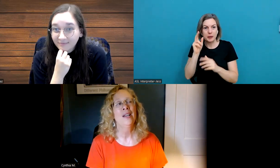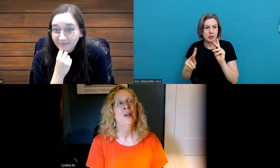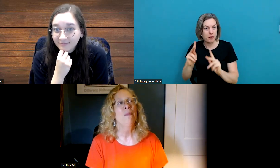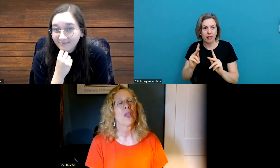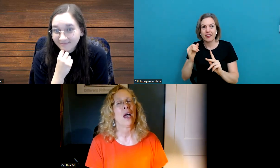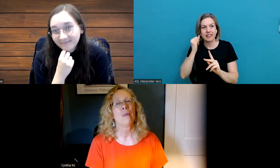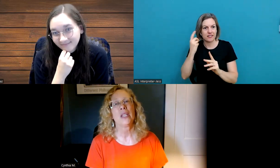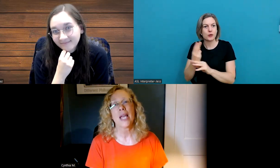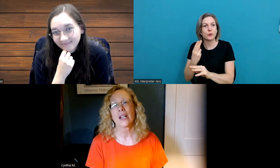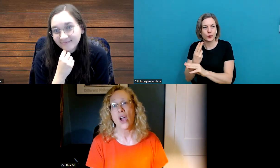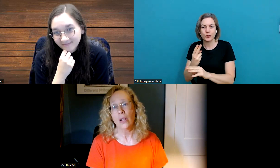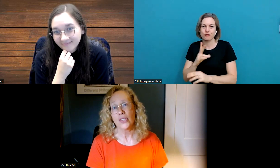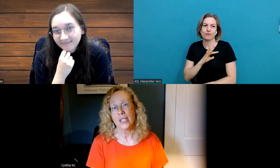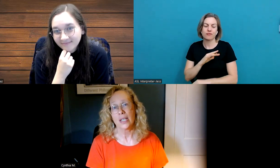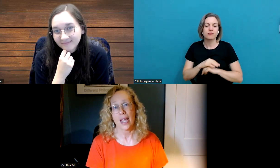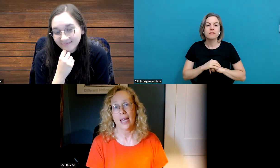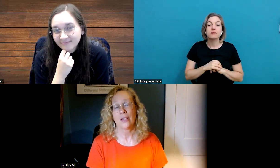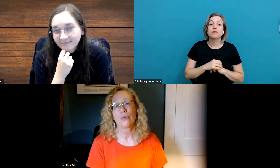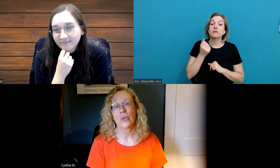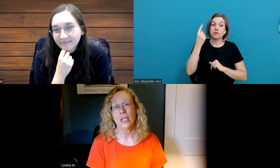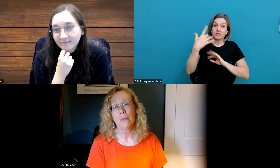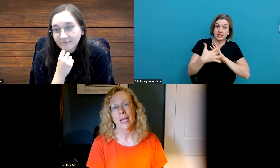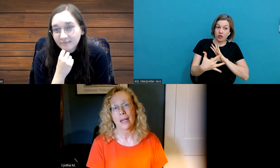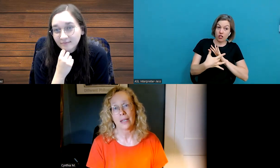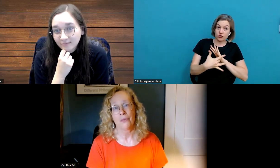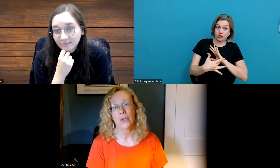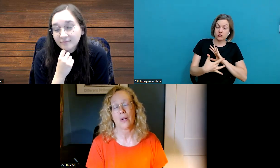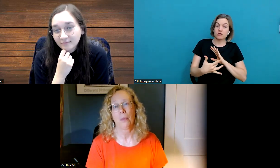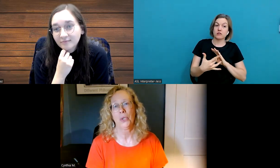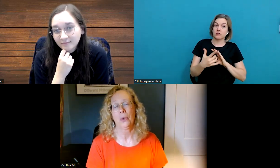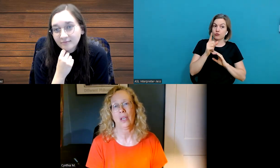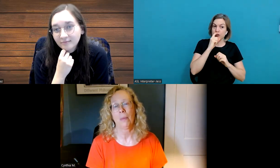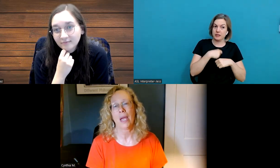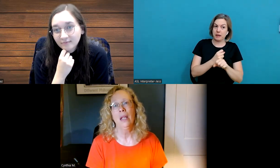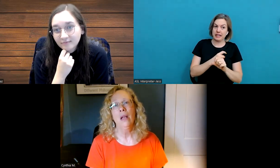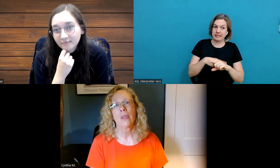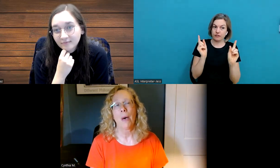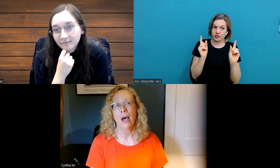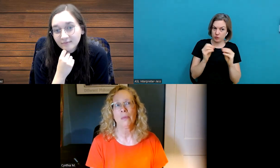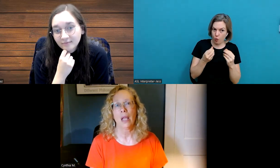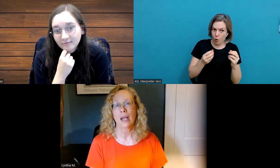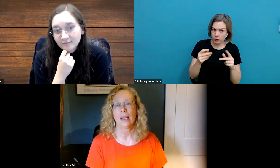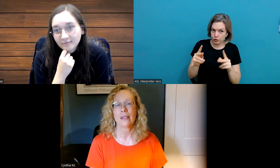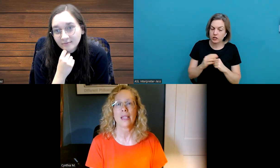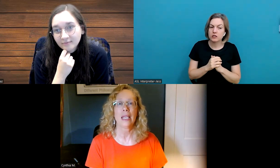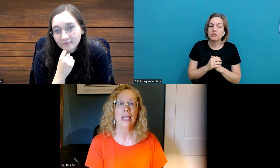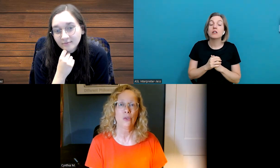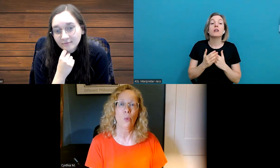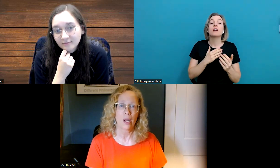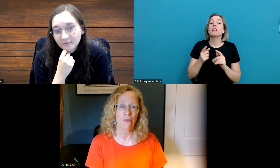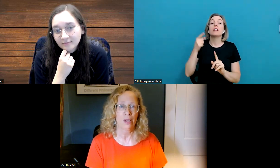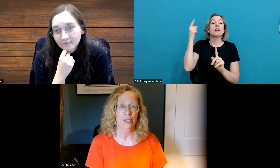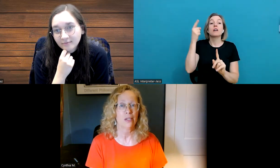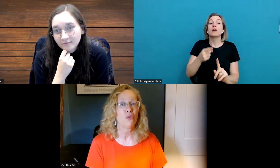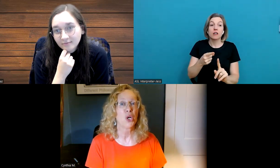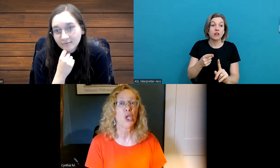it. The technology today is really making a difference and opportunity, but the bottom line is that each